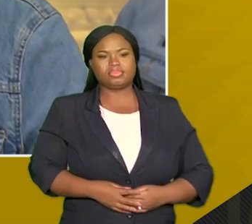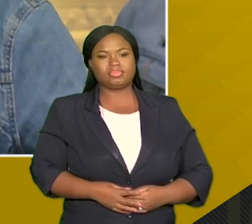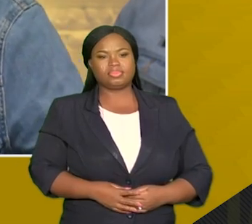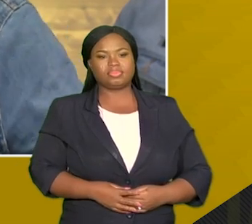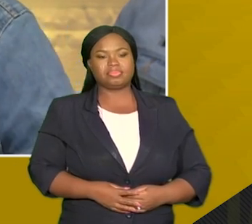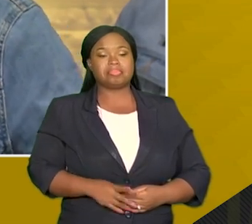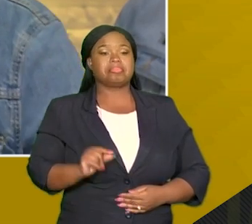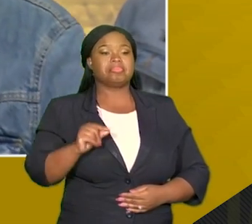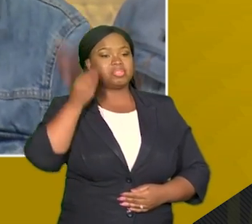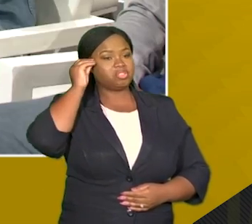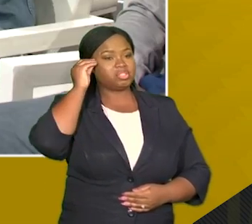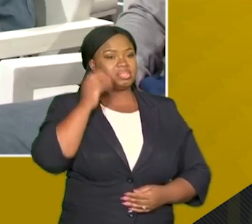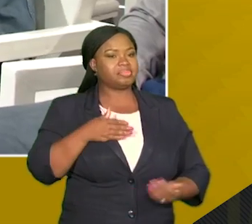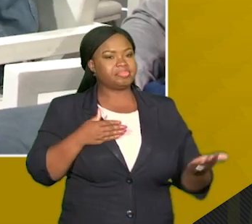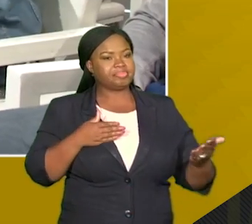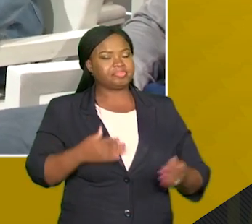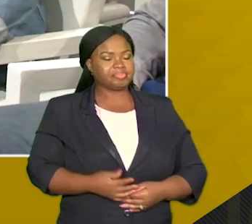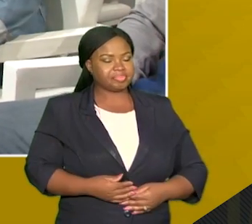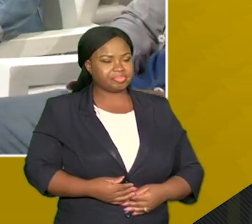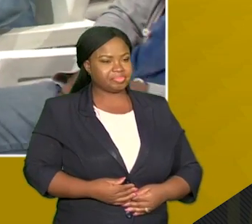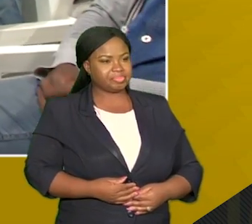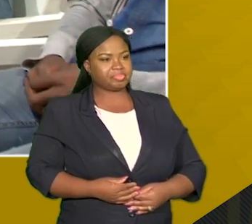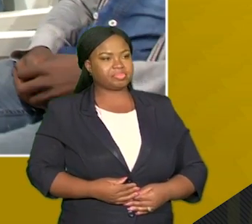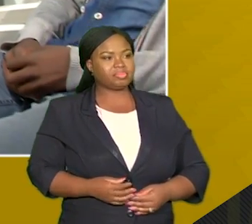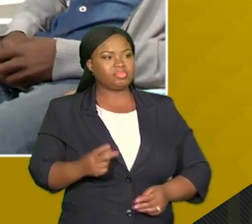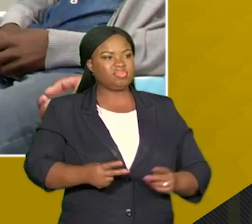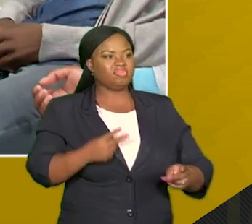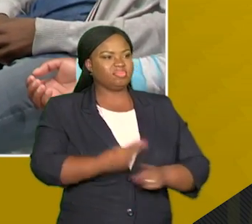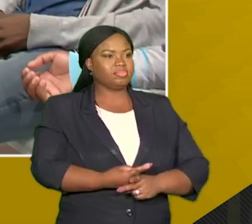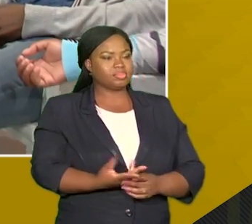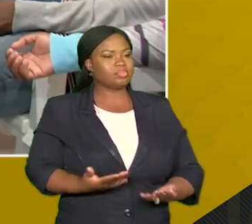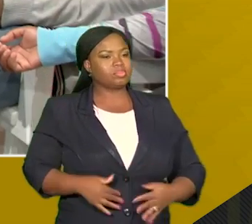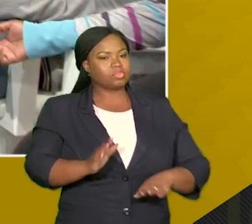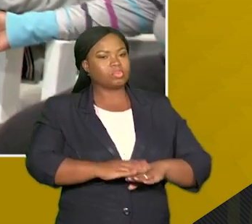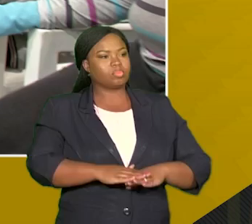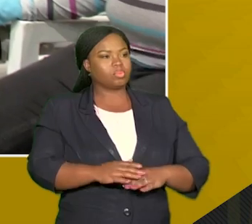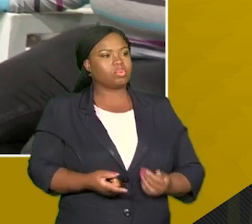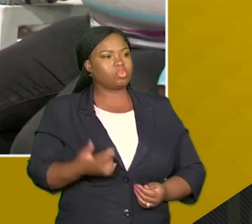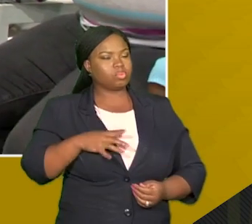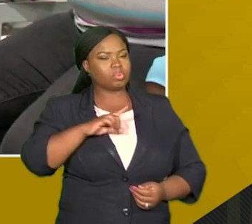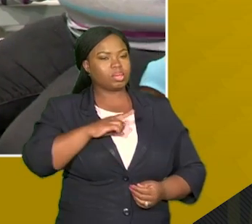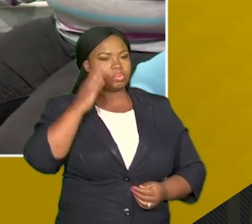All right, that's very, very interesting. But Kini, going back to, you know, the most serious side of the conversation, we are finding out that in